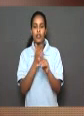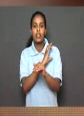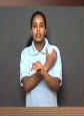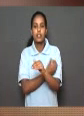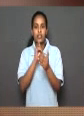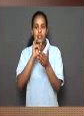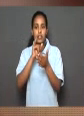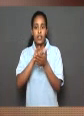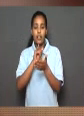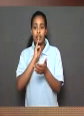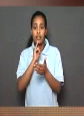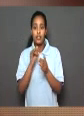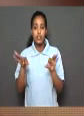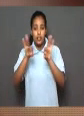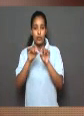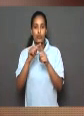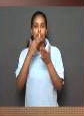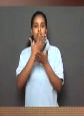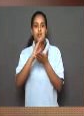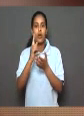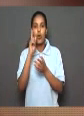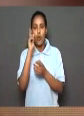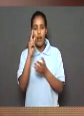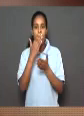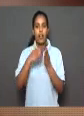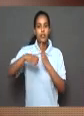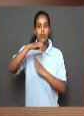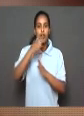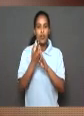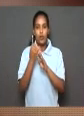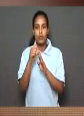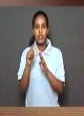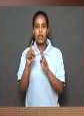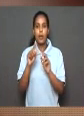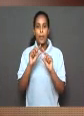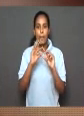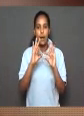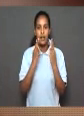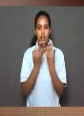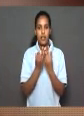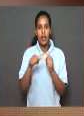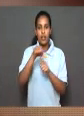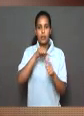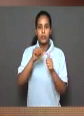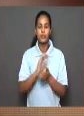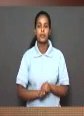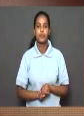amount of energy that is needed to remove one electron from the parent